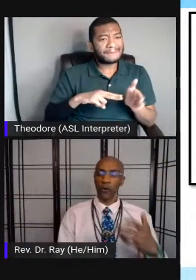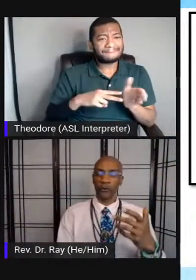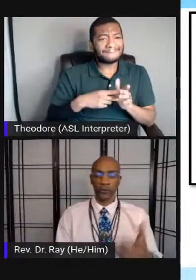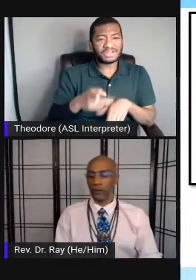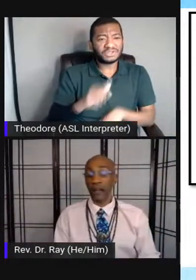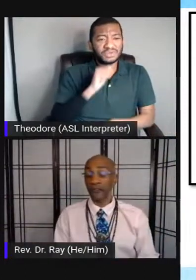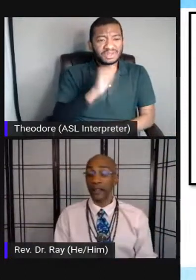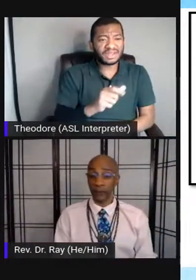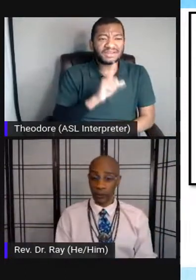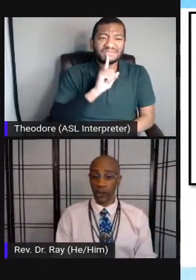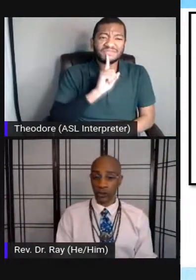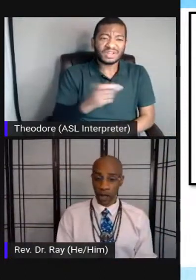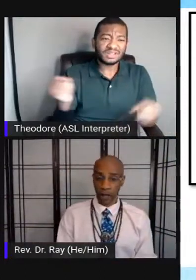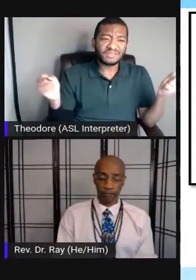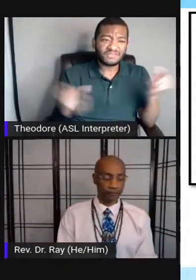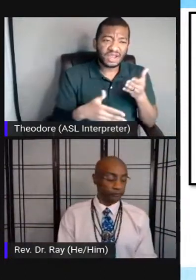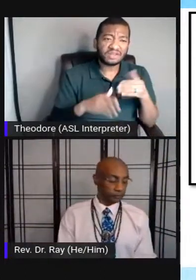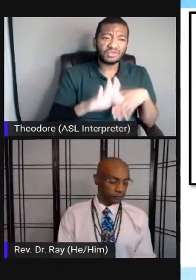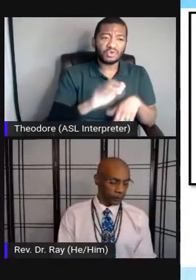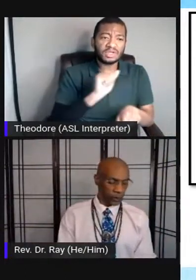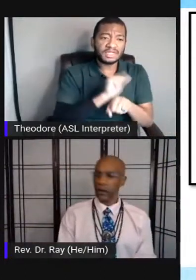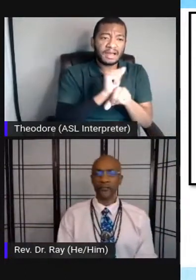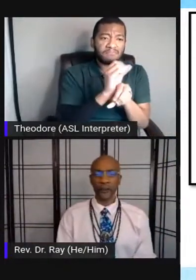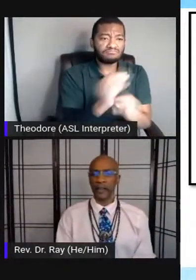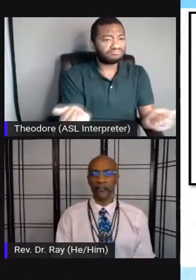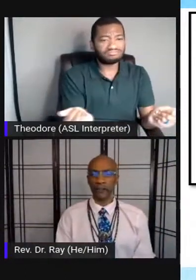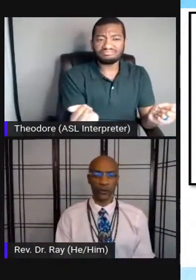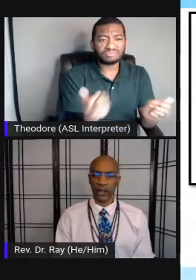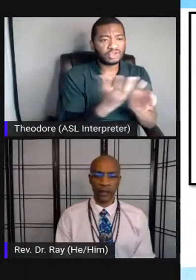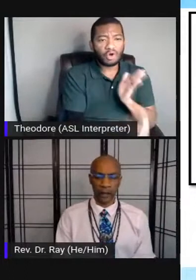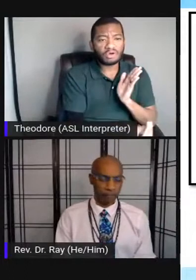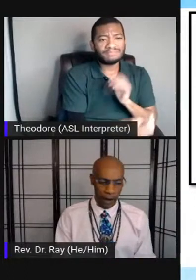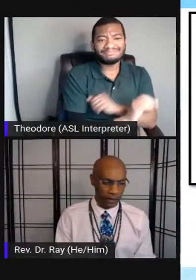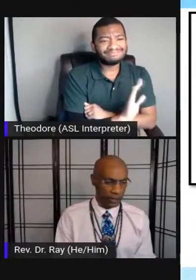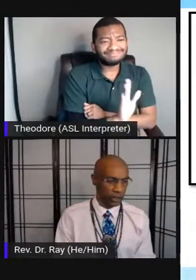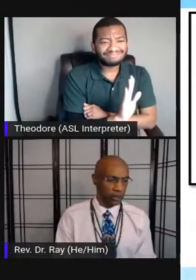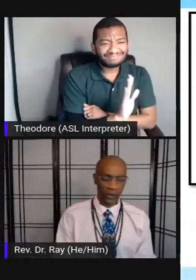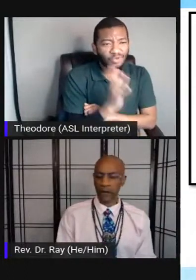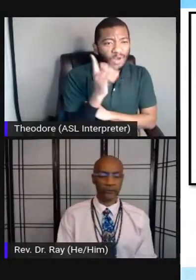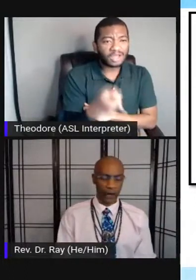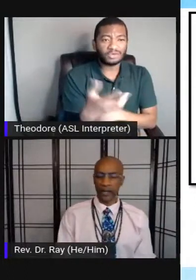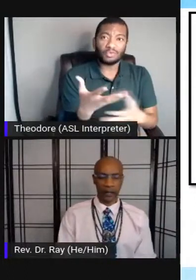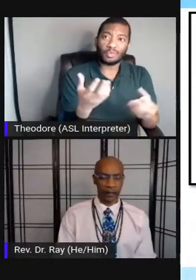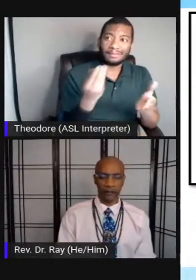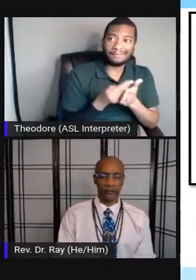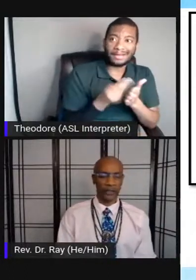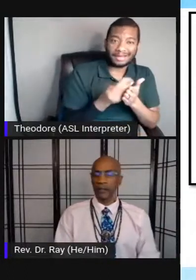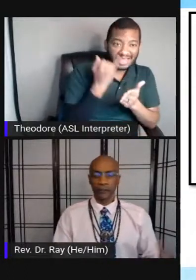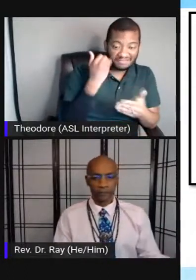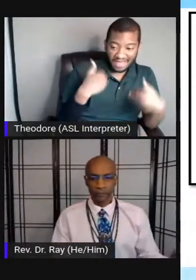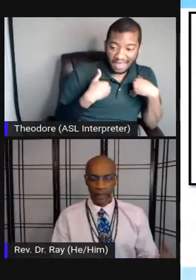So you're not afraid of losing your job. You're not afraid of losing a marriage. You're not afraid